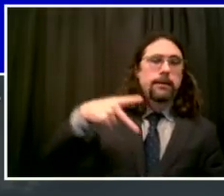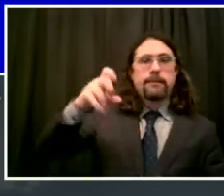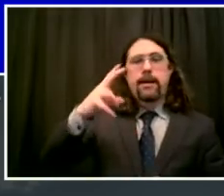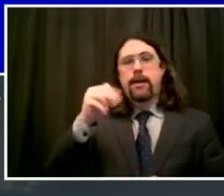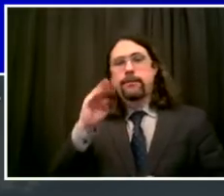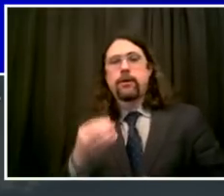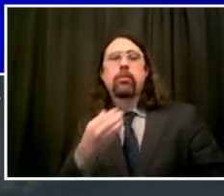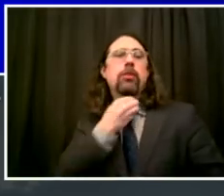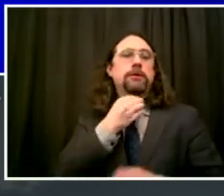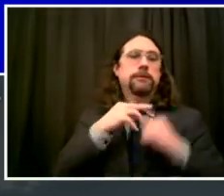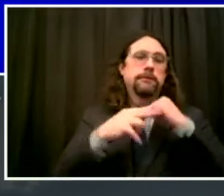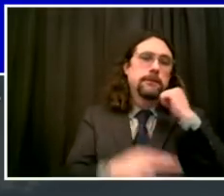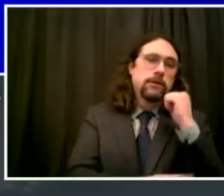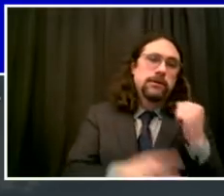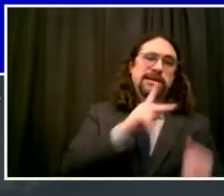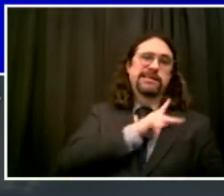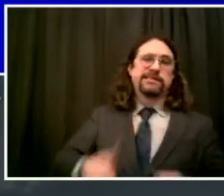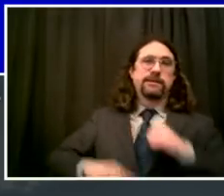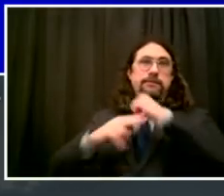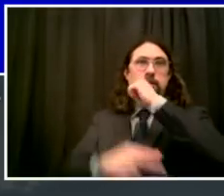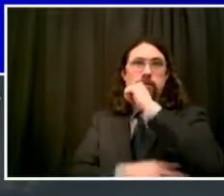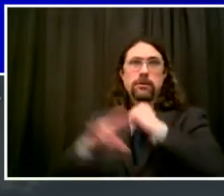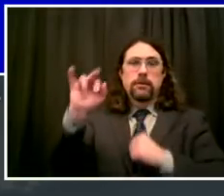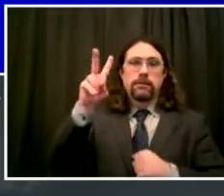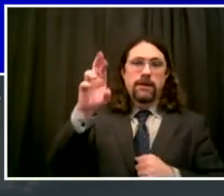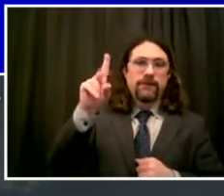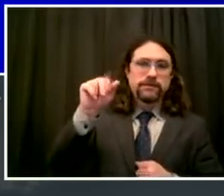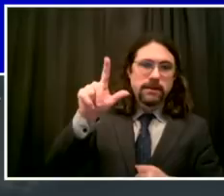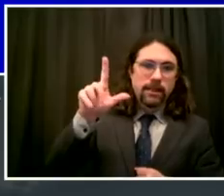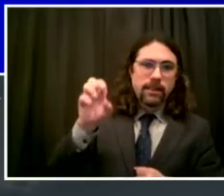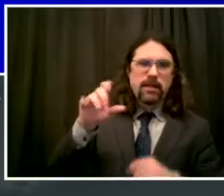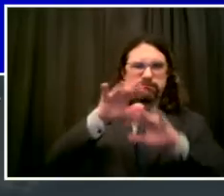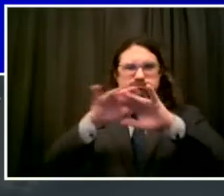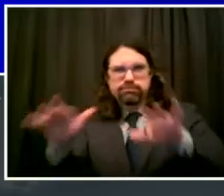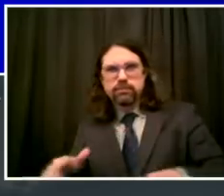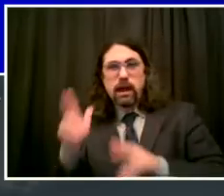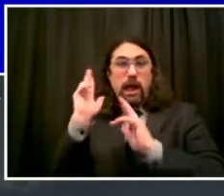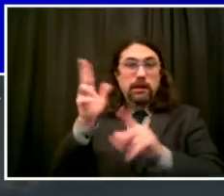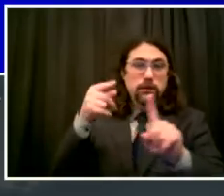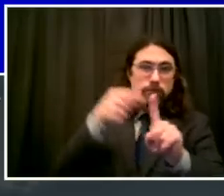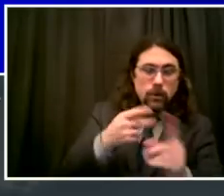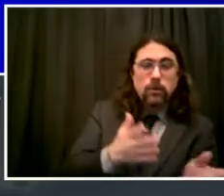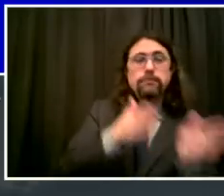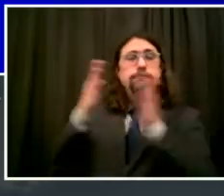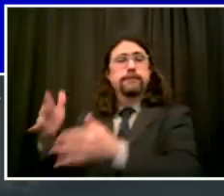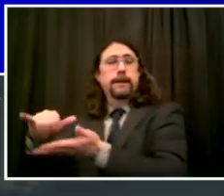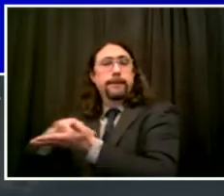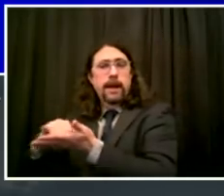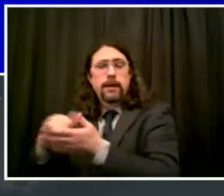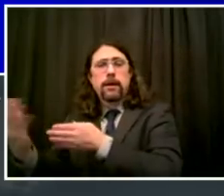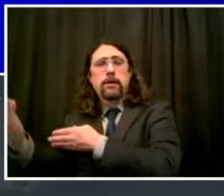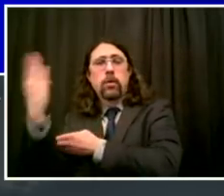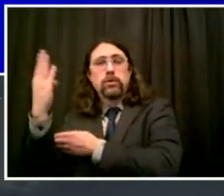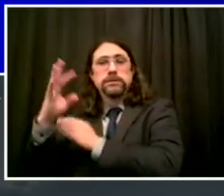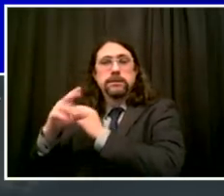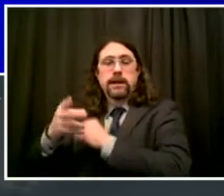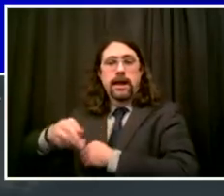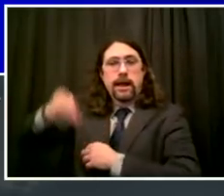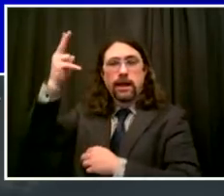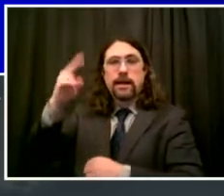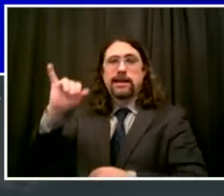Morningside Heights, Inwood, Washington Heights, and Hamilton Heights, East and Central Harlem, and the Lower East Side and